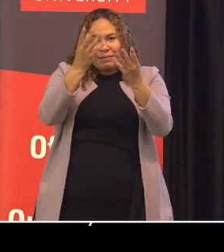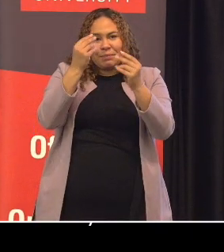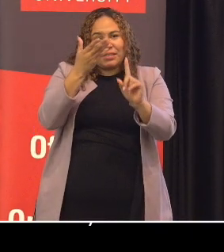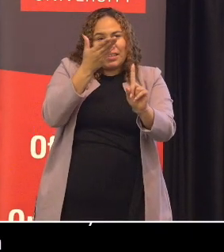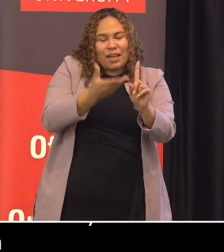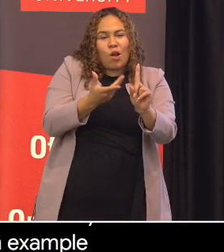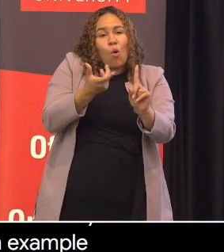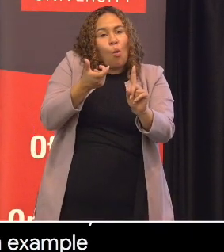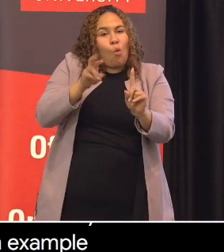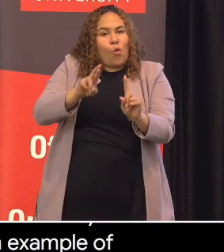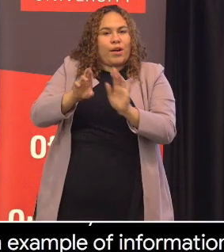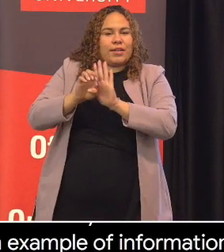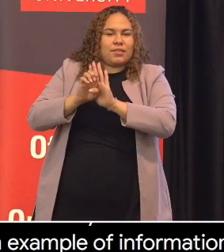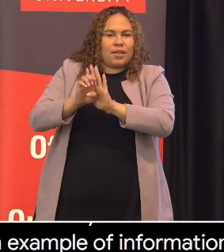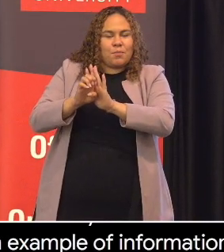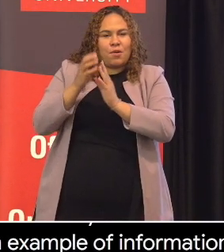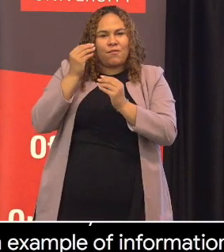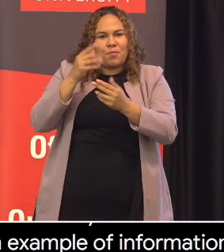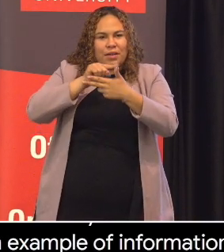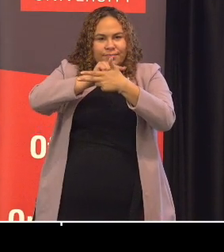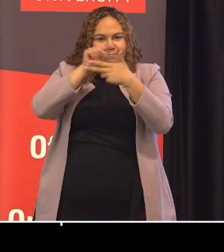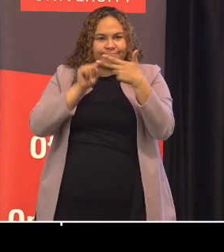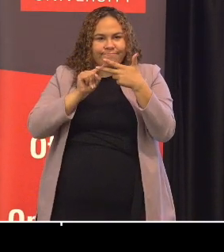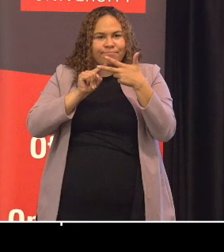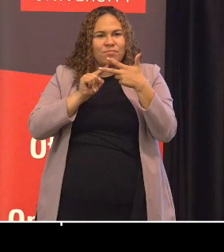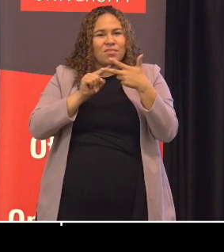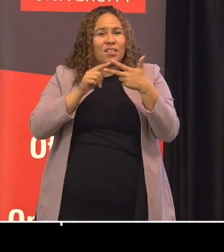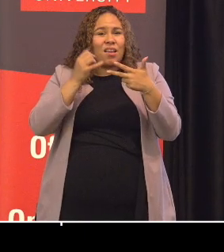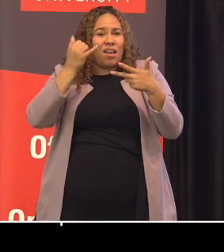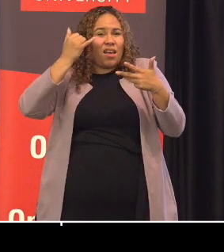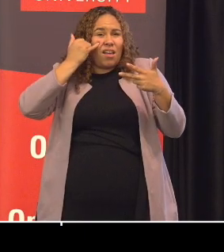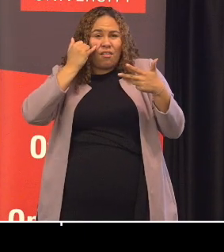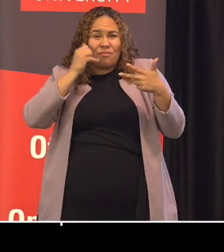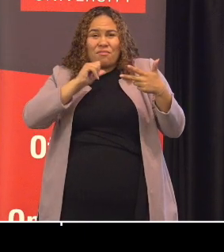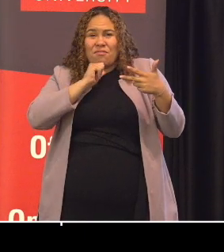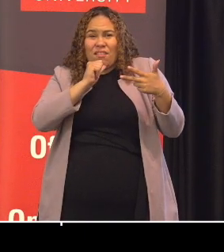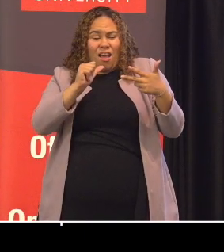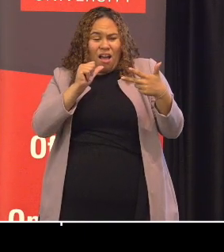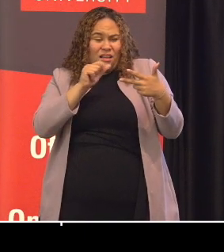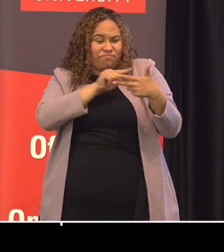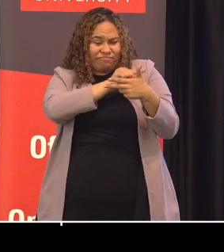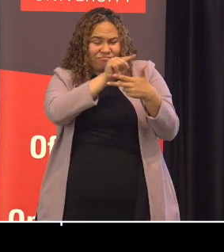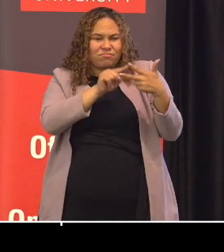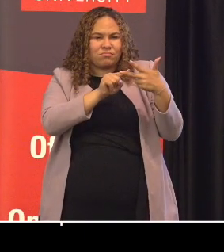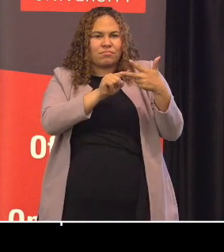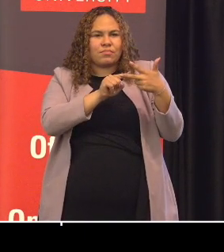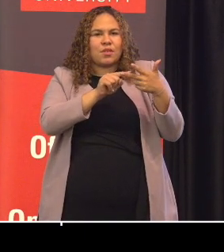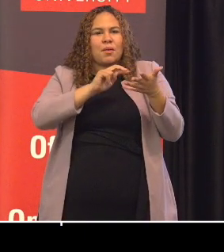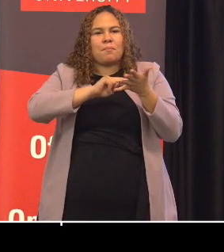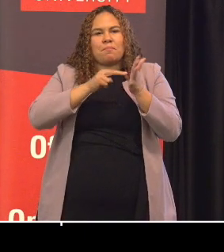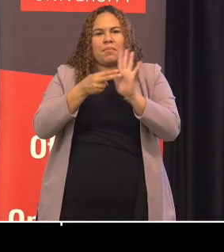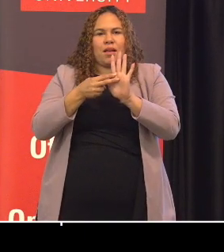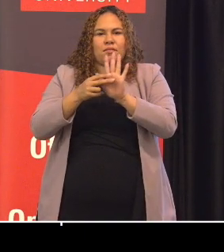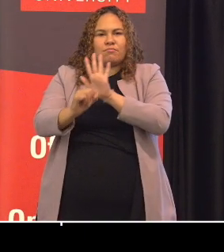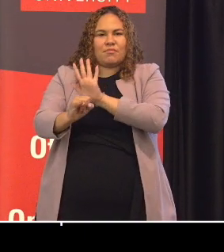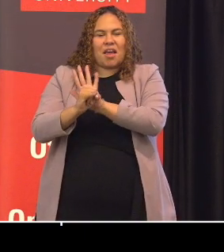an example of information. If it doesn't fill any of those checkboxes, it gets marked as decorative.